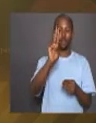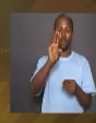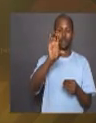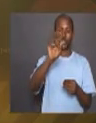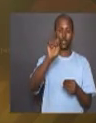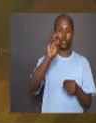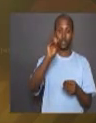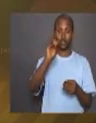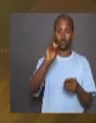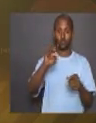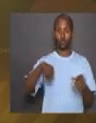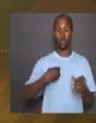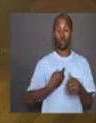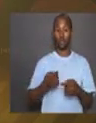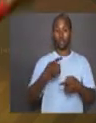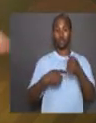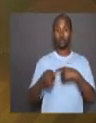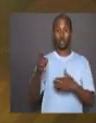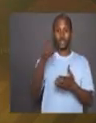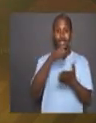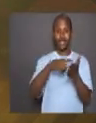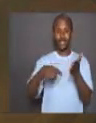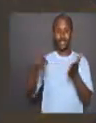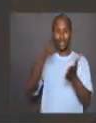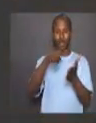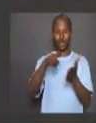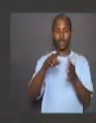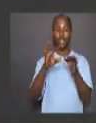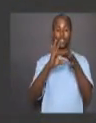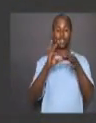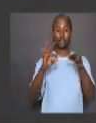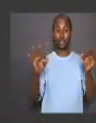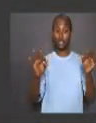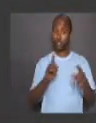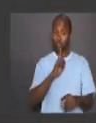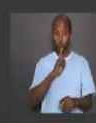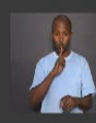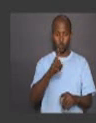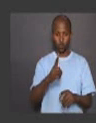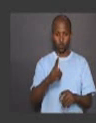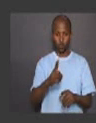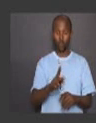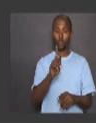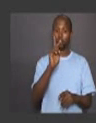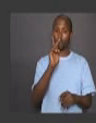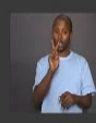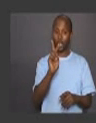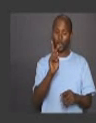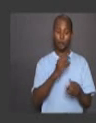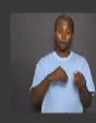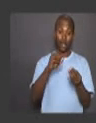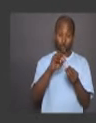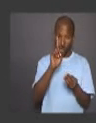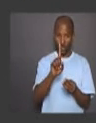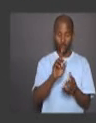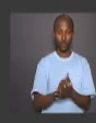induction, we have come full circle. The statement is true for